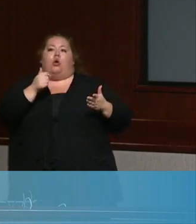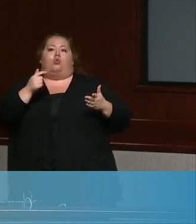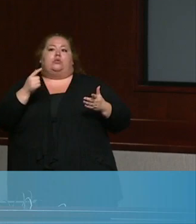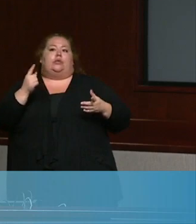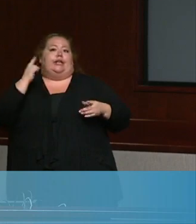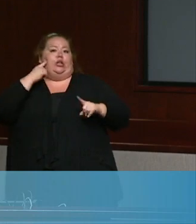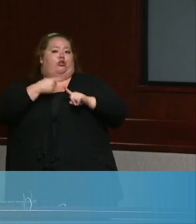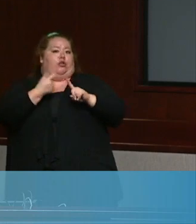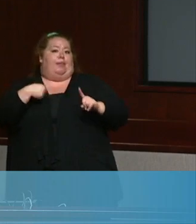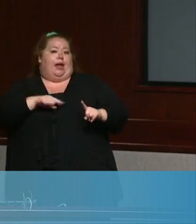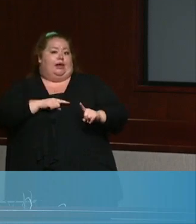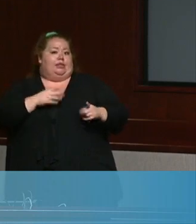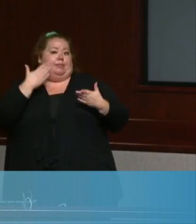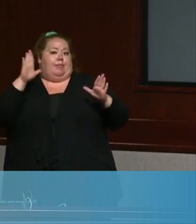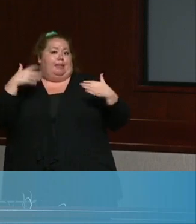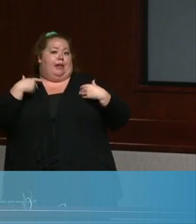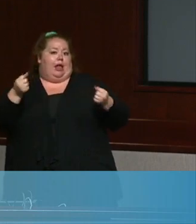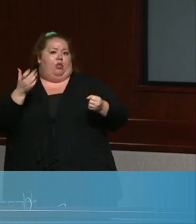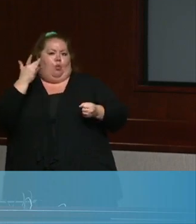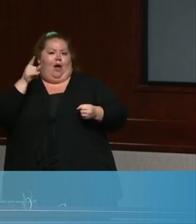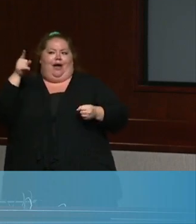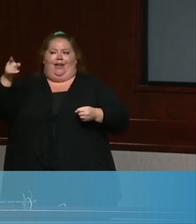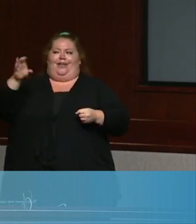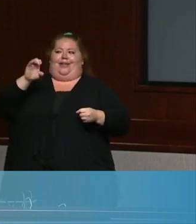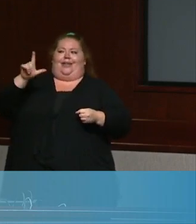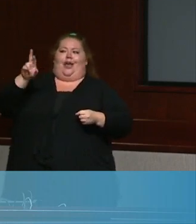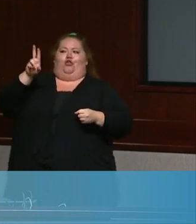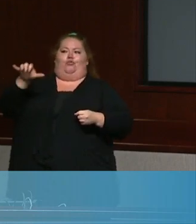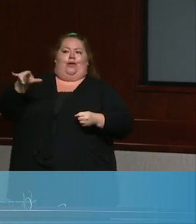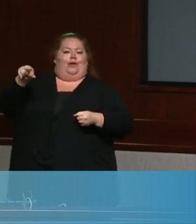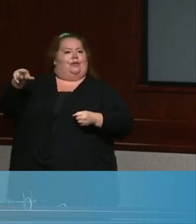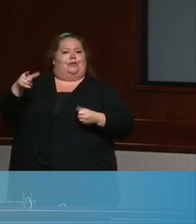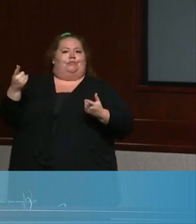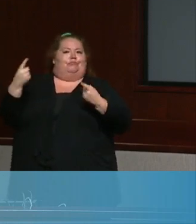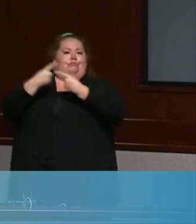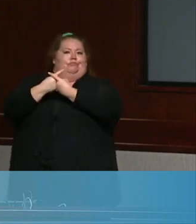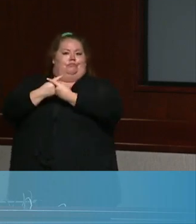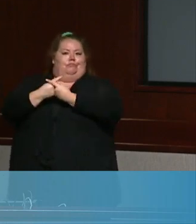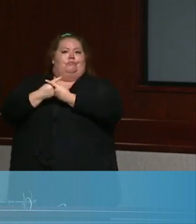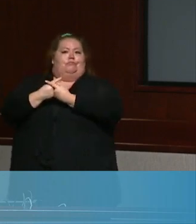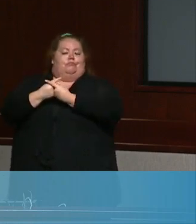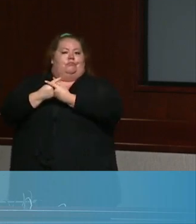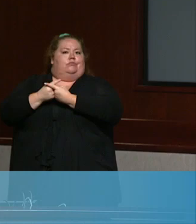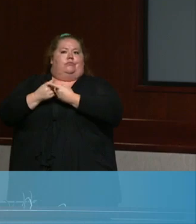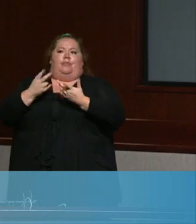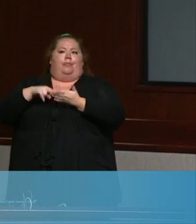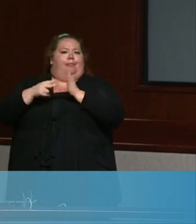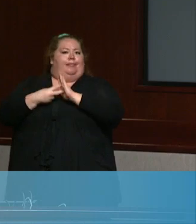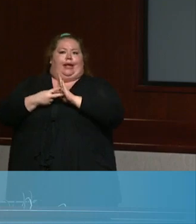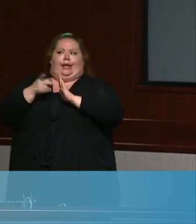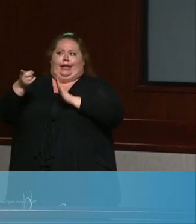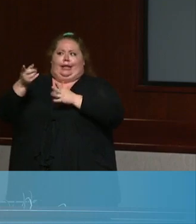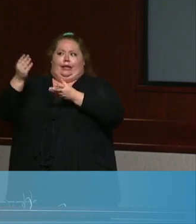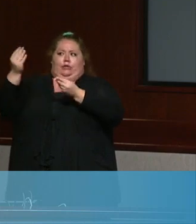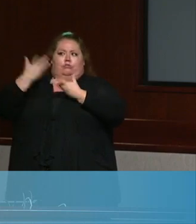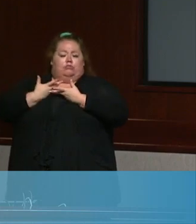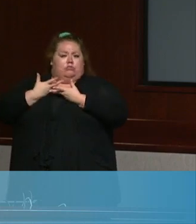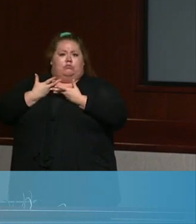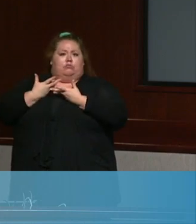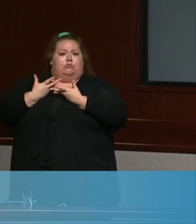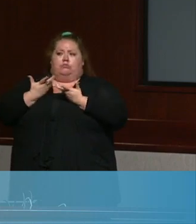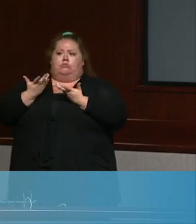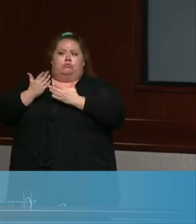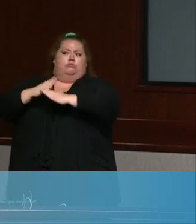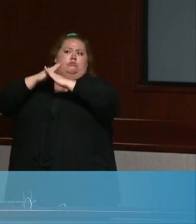department because of this disruption and the delay, because at the health department, we may not be receiving that test result for 2 or 3